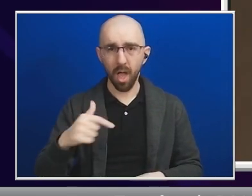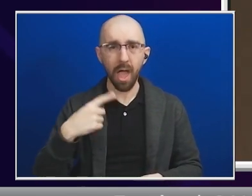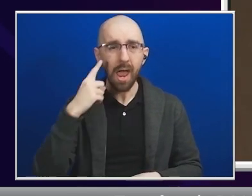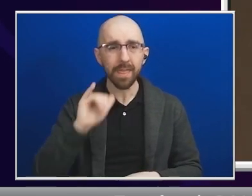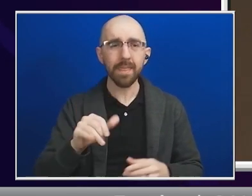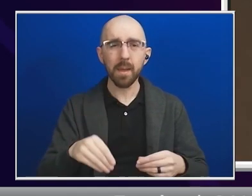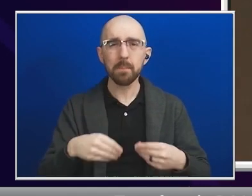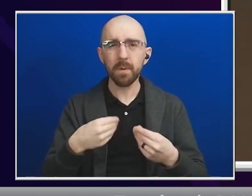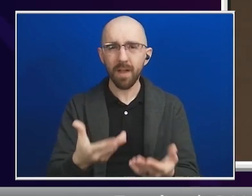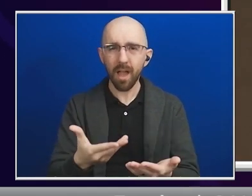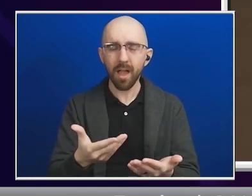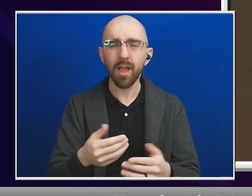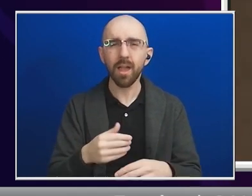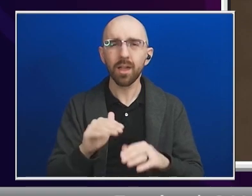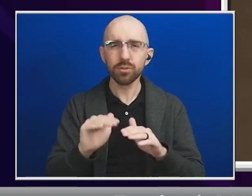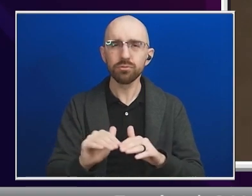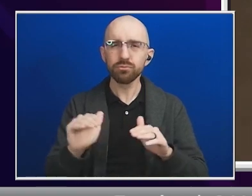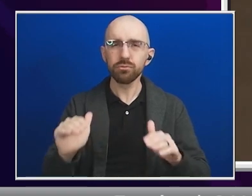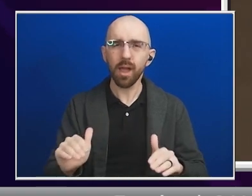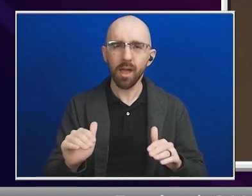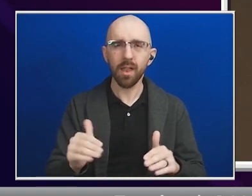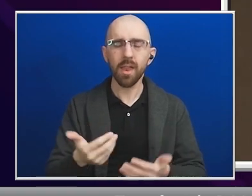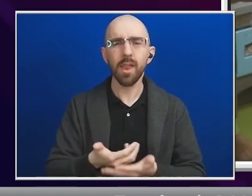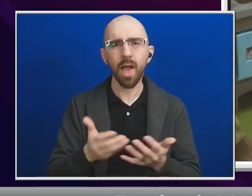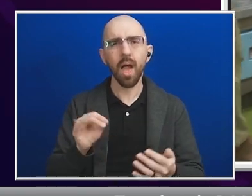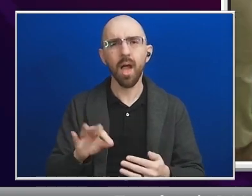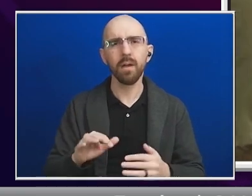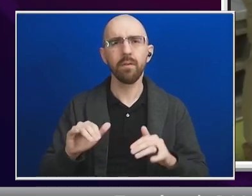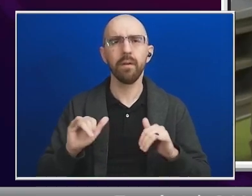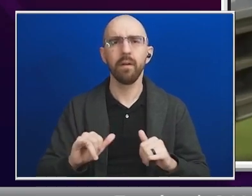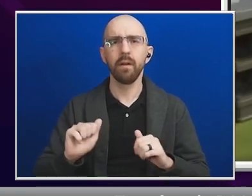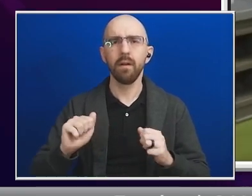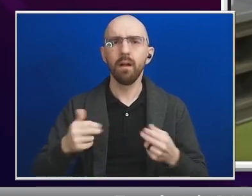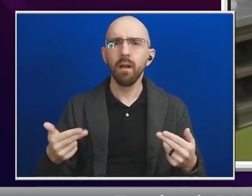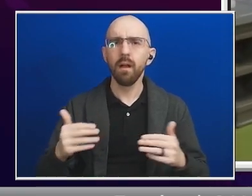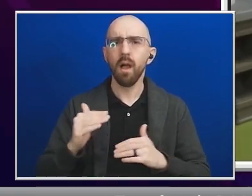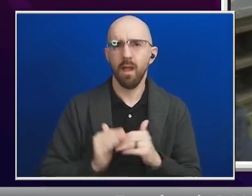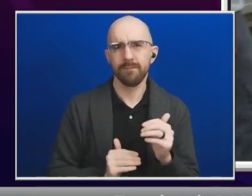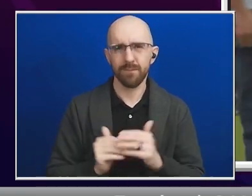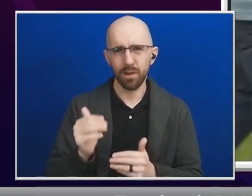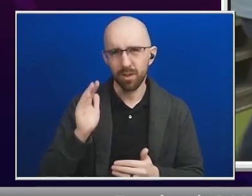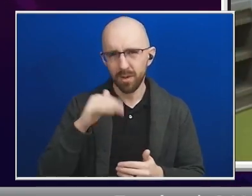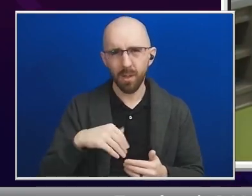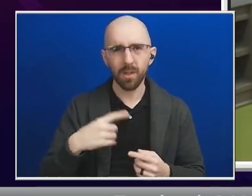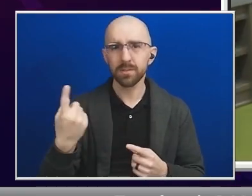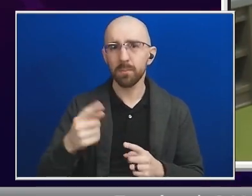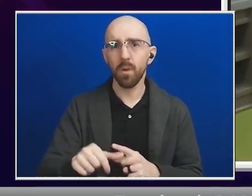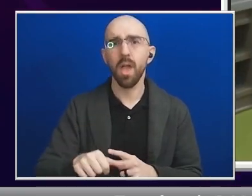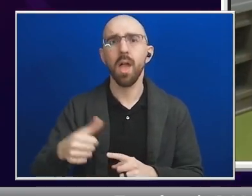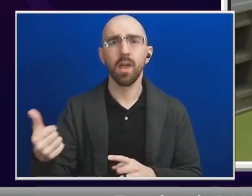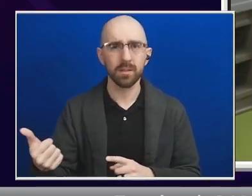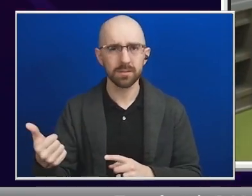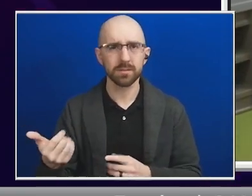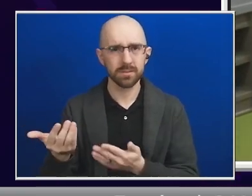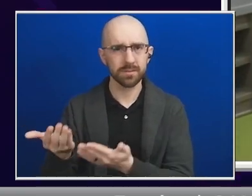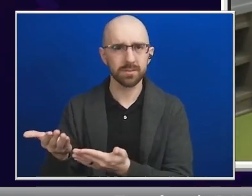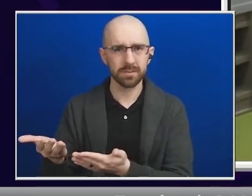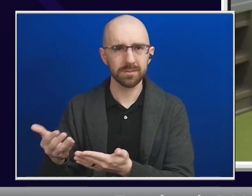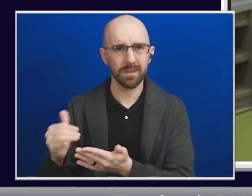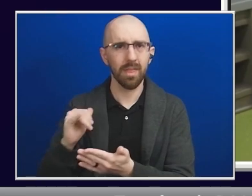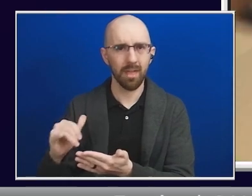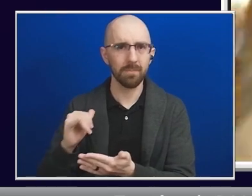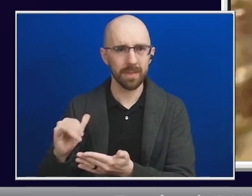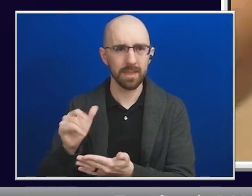the child a lot of comfort. The same thing, there's someone else like me who's gone